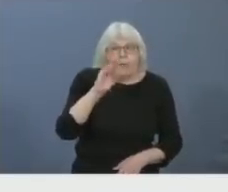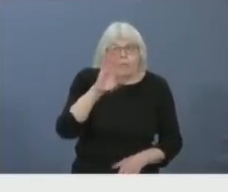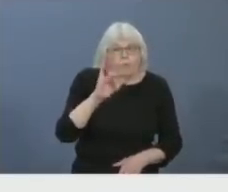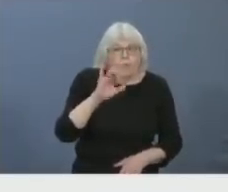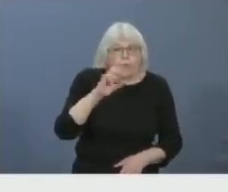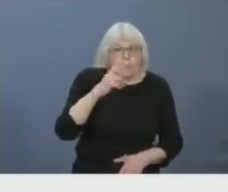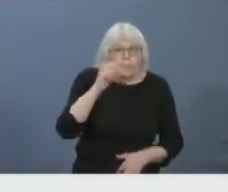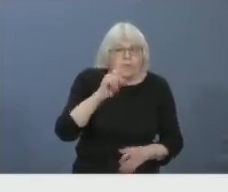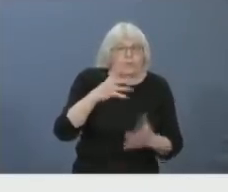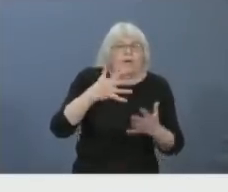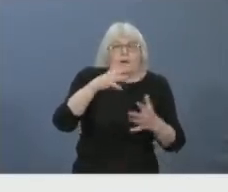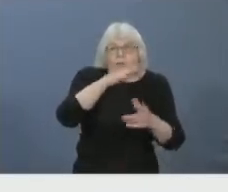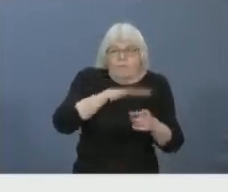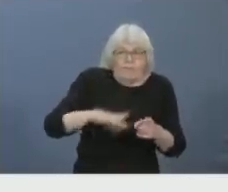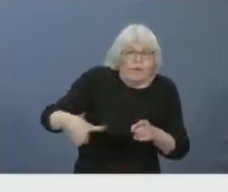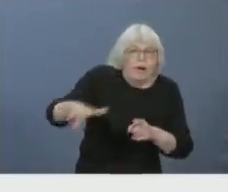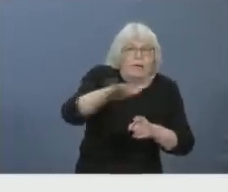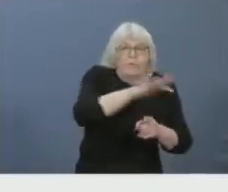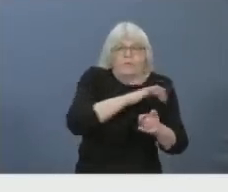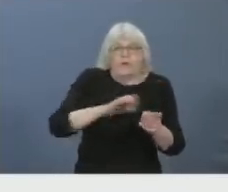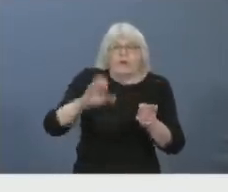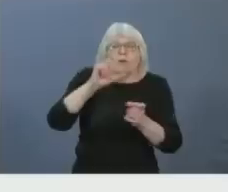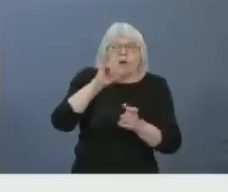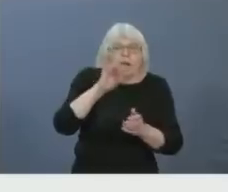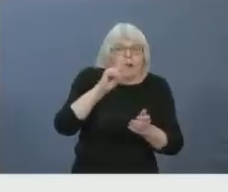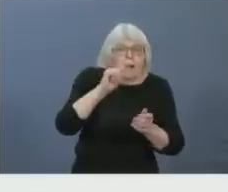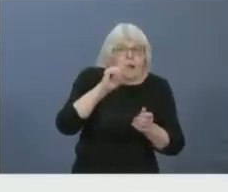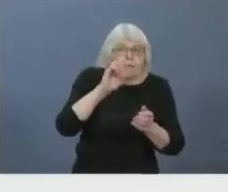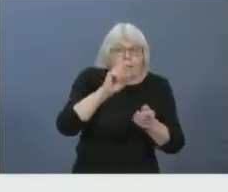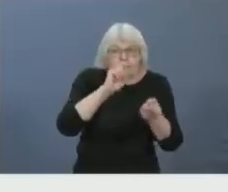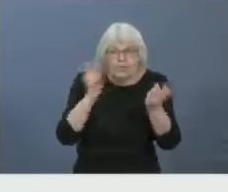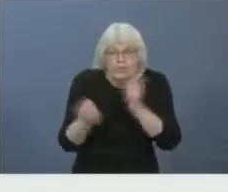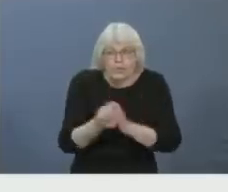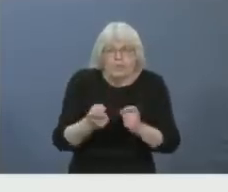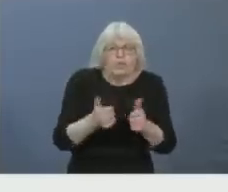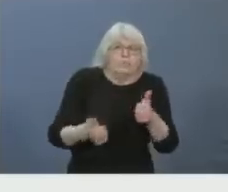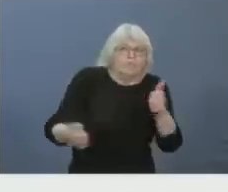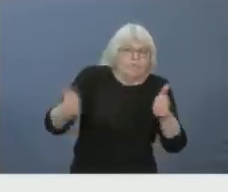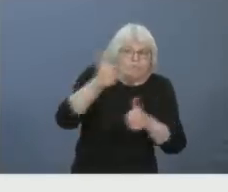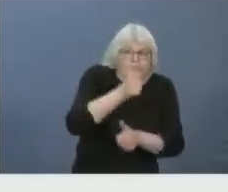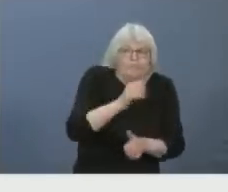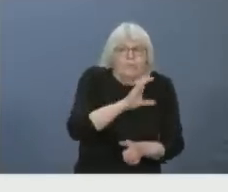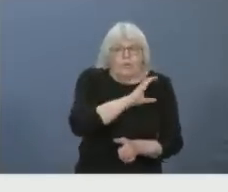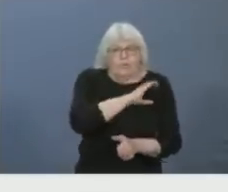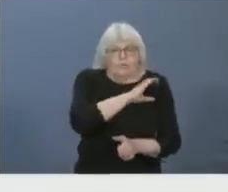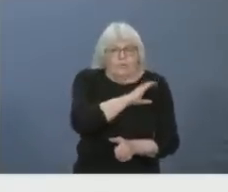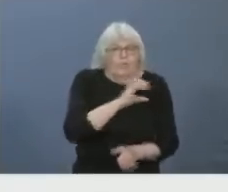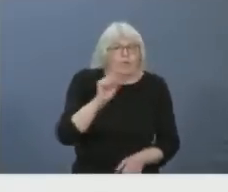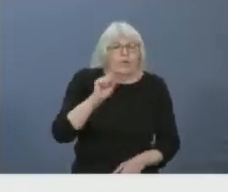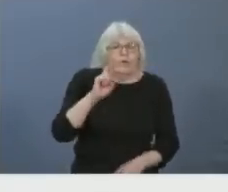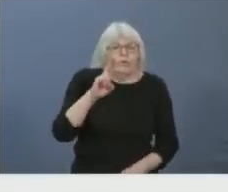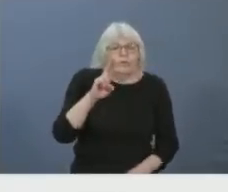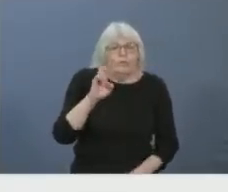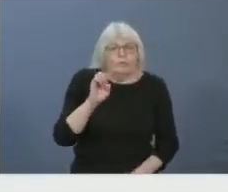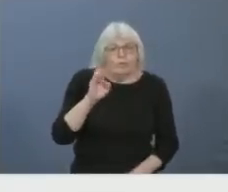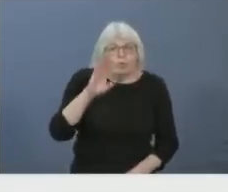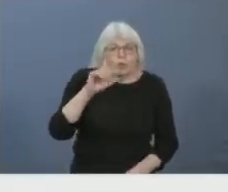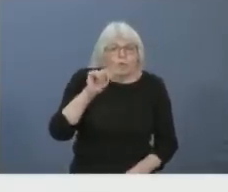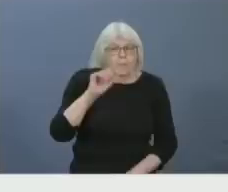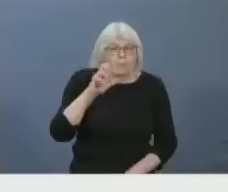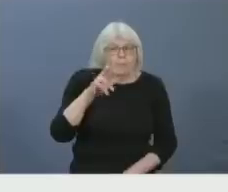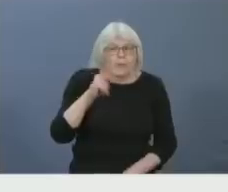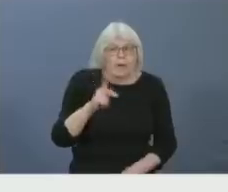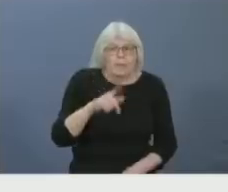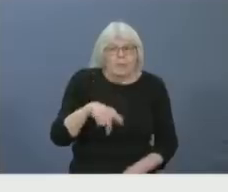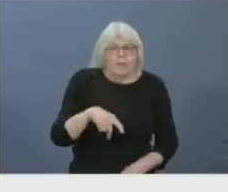Change Canada, and Chief Superintendent Sue Black with the RCMP. Several of our participants have opening remarks.